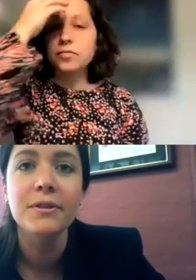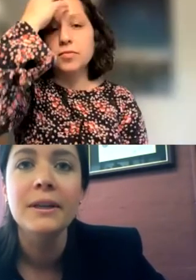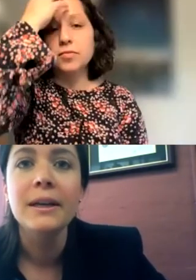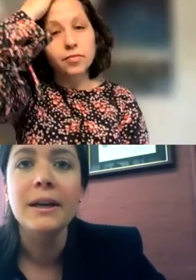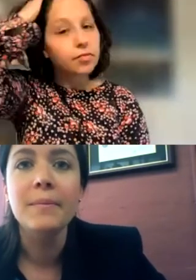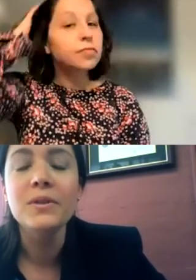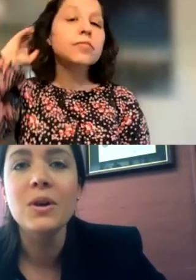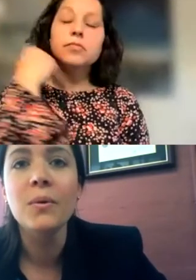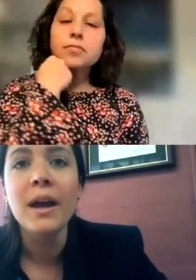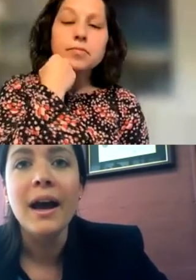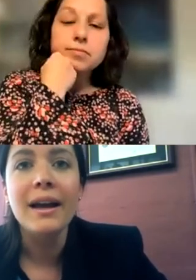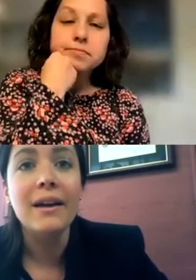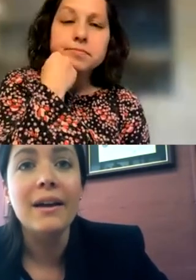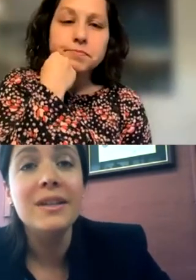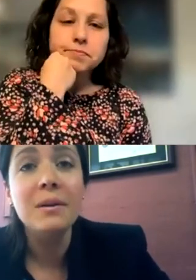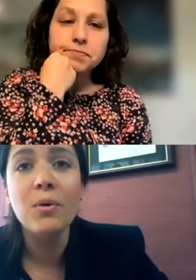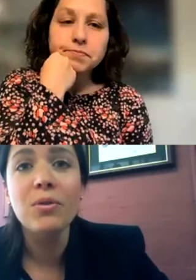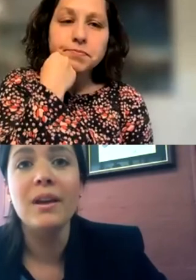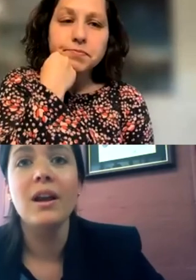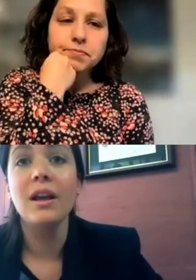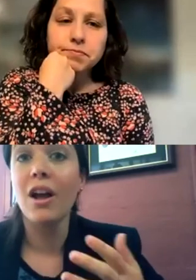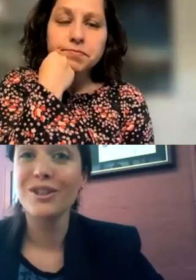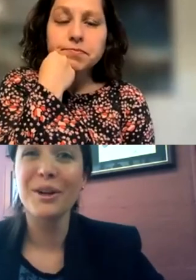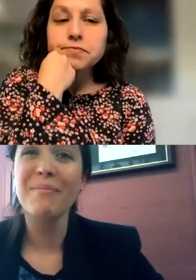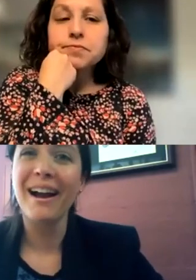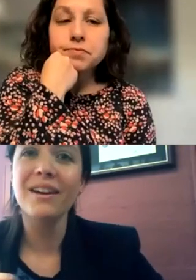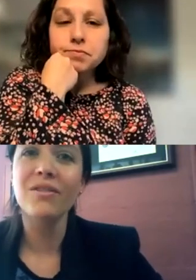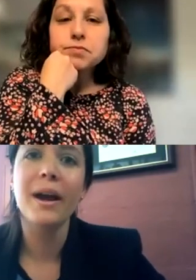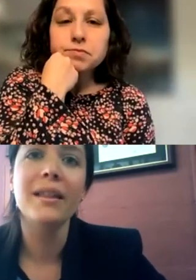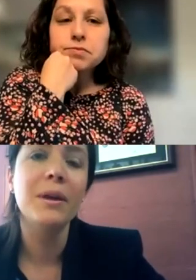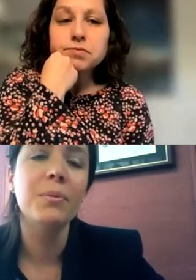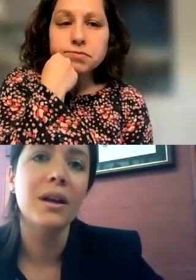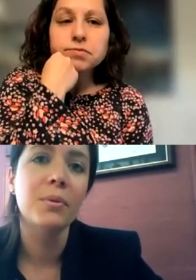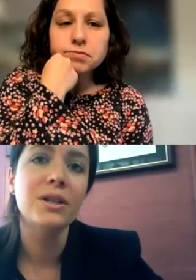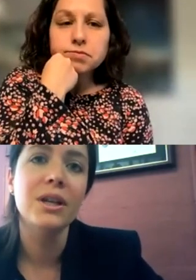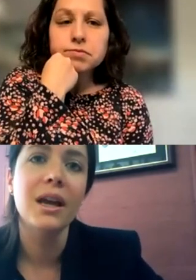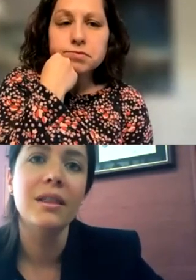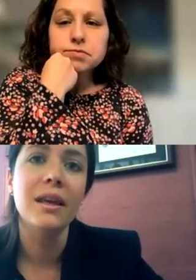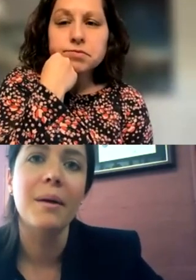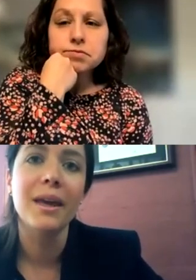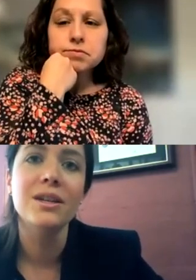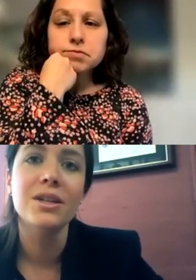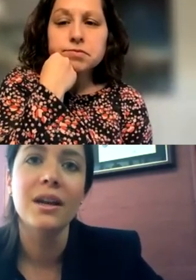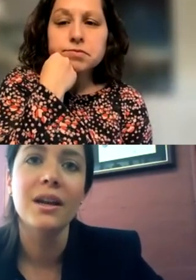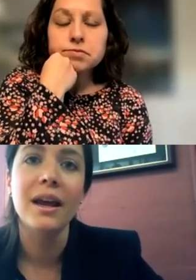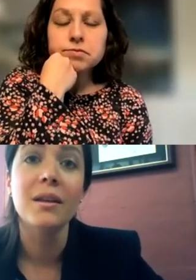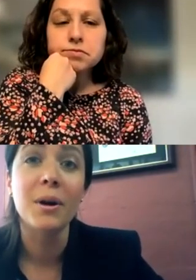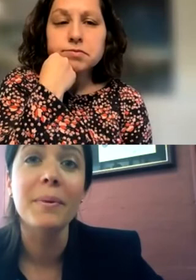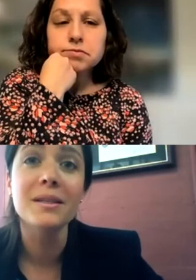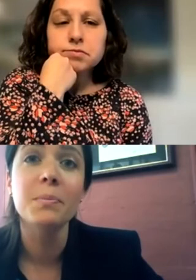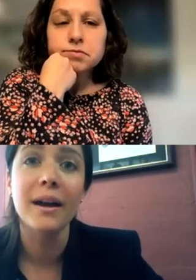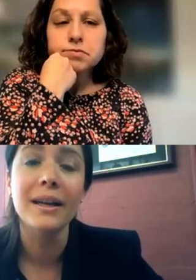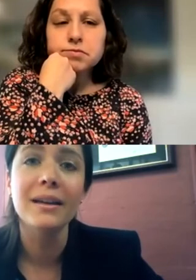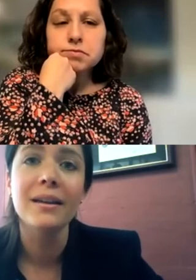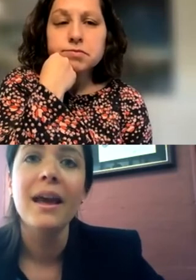of. So I've seen both in a long-term kind of way that people can appreciate the application and the